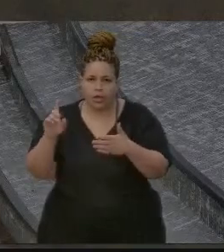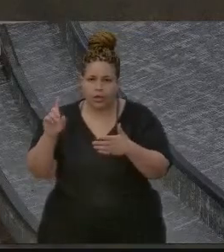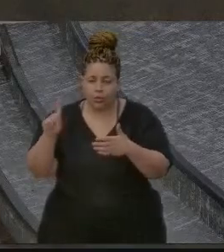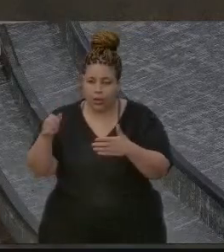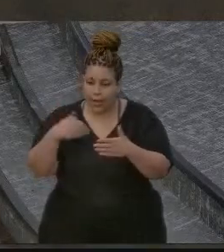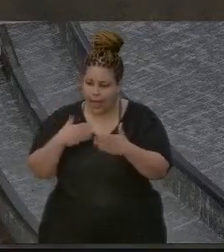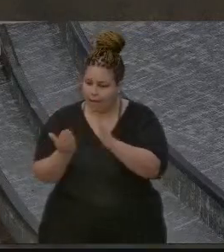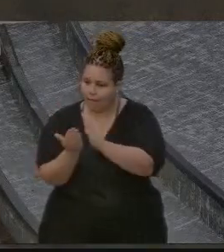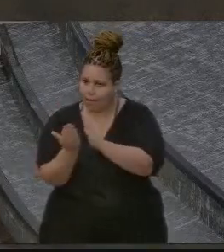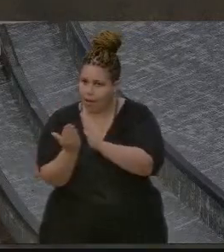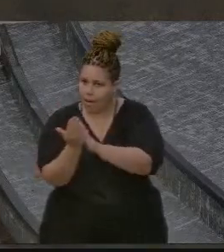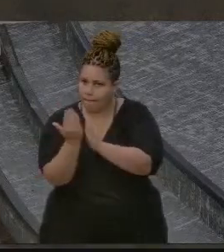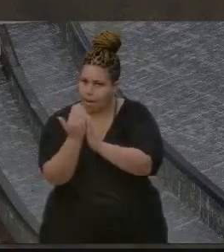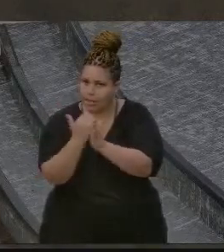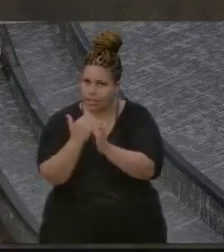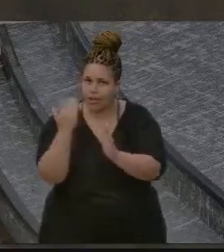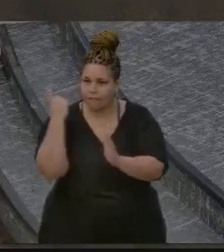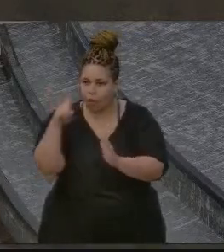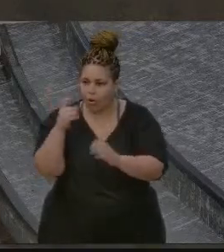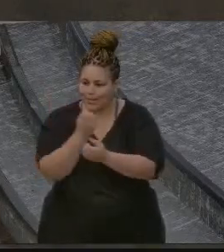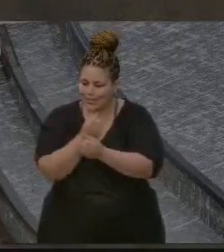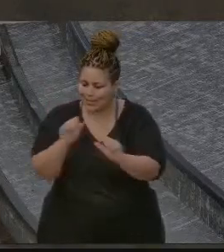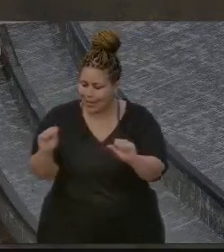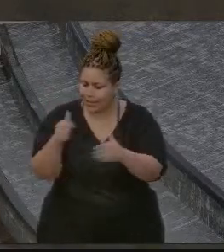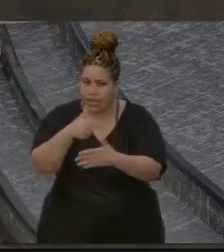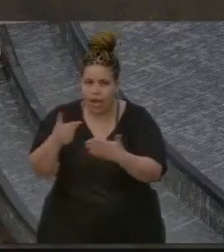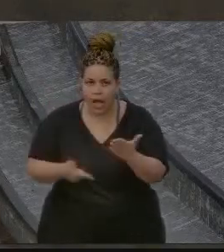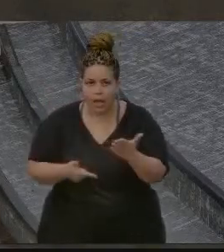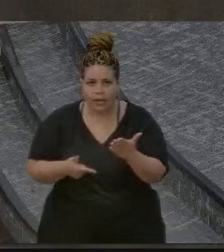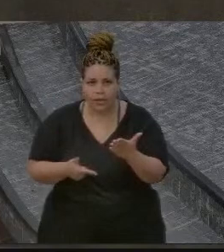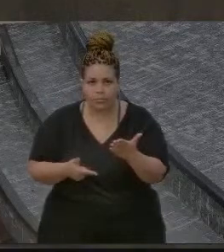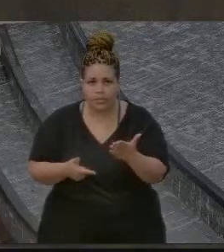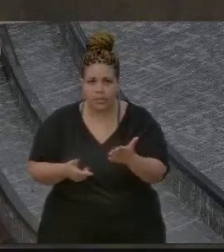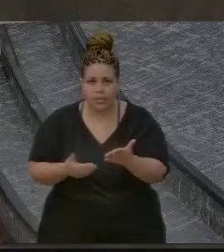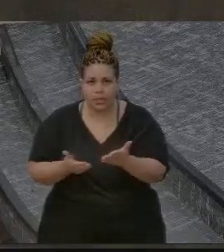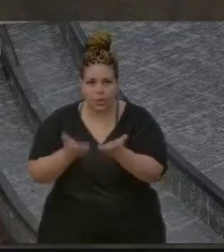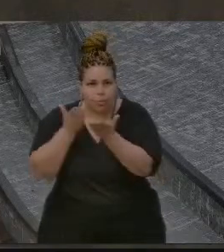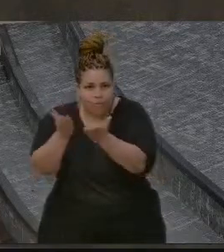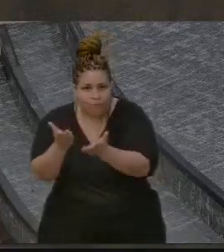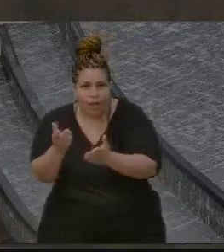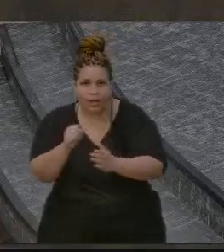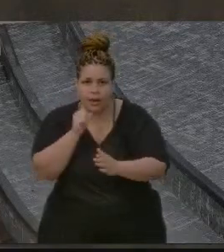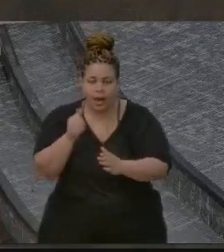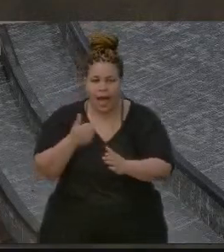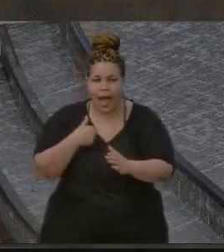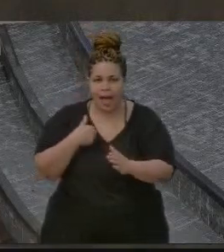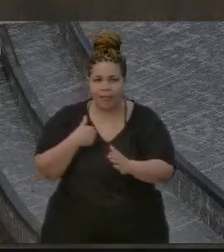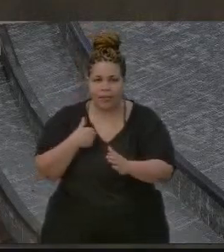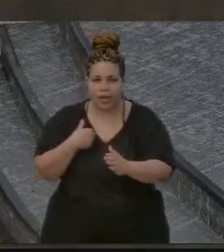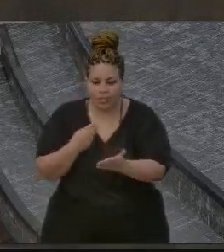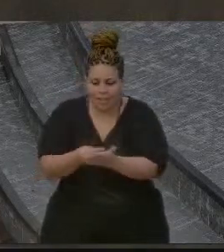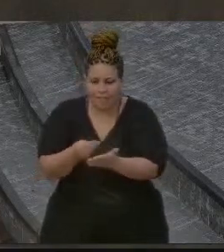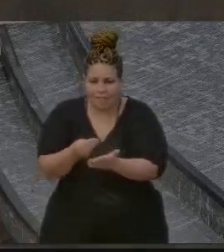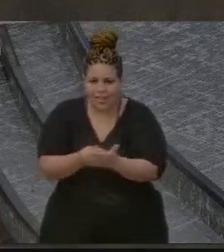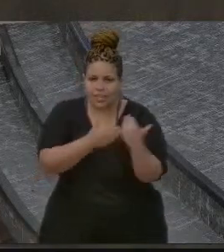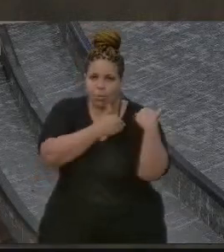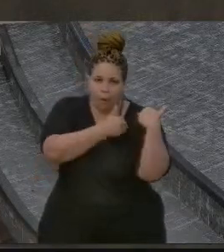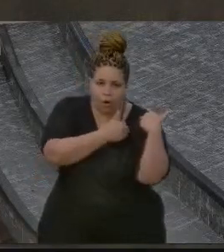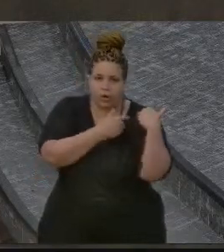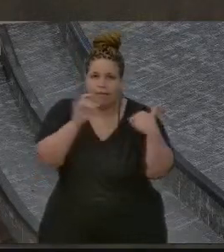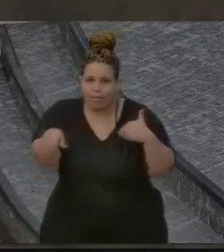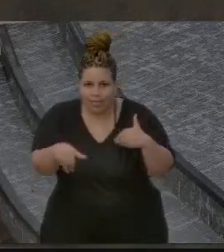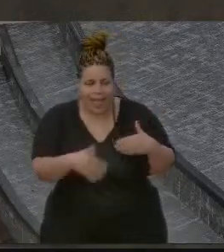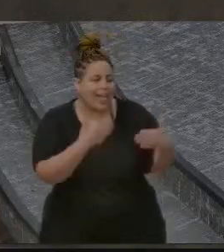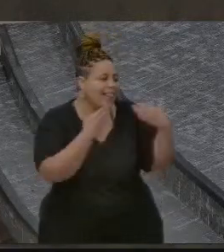is provided to ensure that there is not a financial burden to schools to equip these kits? Is that capture what you're